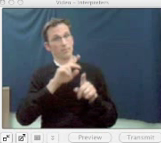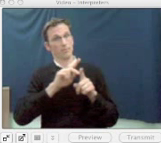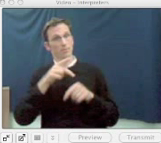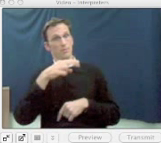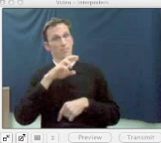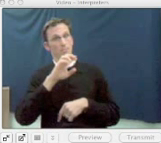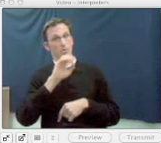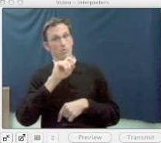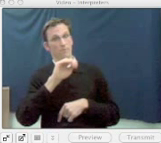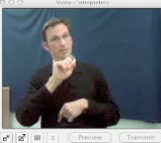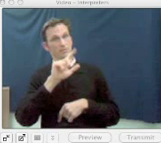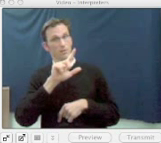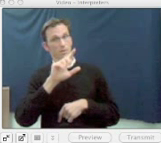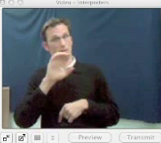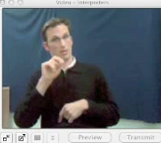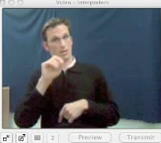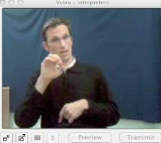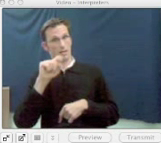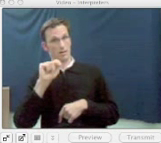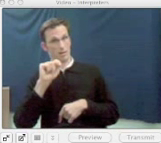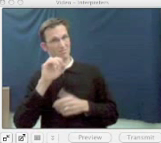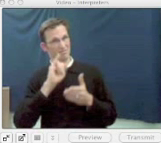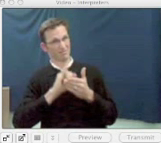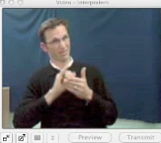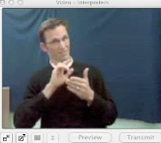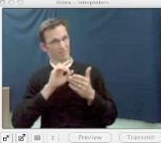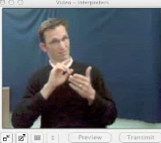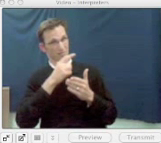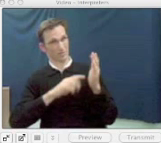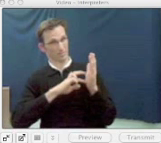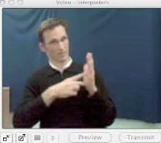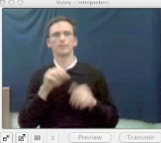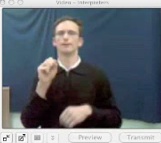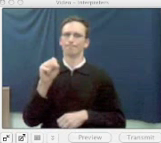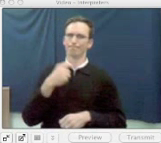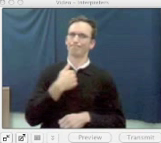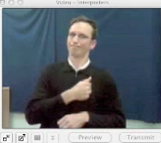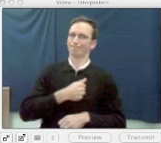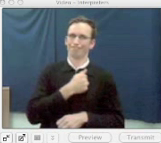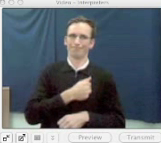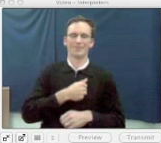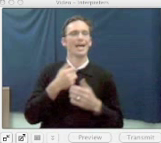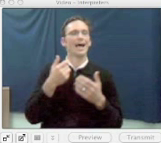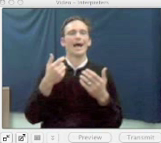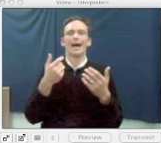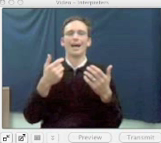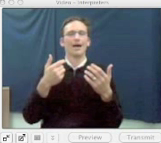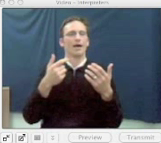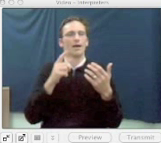Yes, and I apologize. Partly that's on purpose. I actually don't find any significant differences